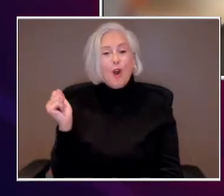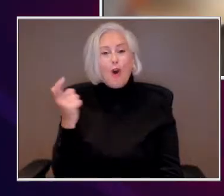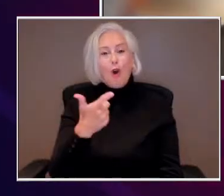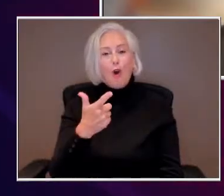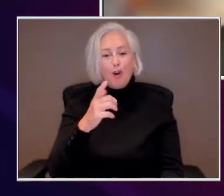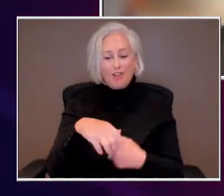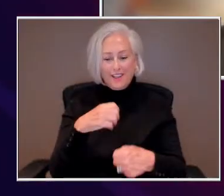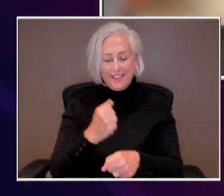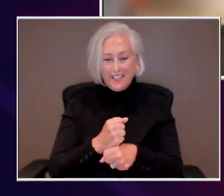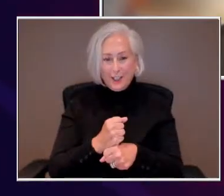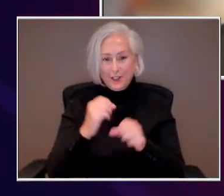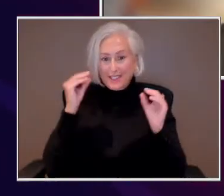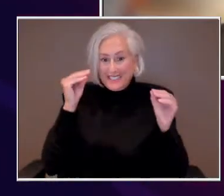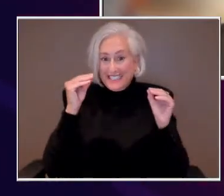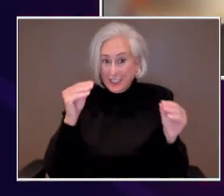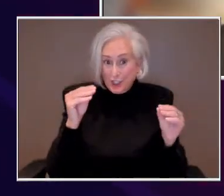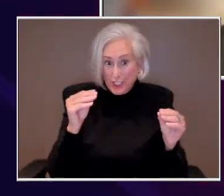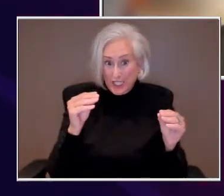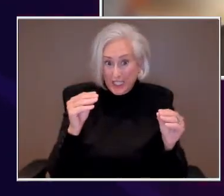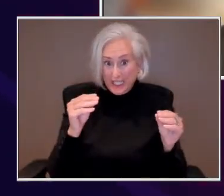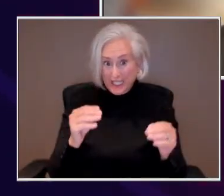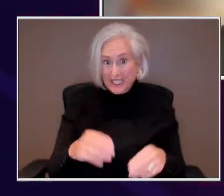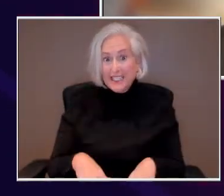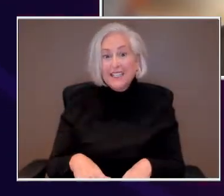best pupil ever? I mean, he takes notes.